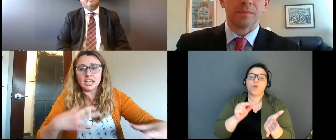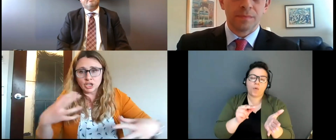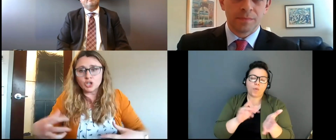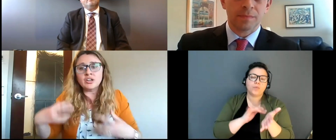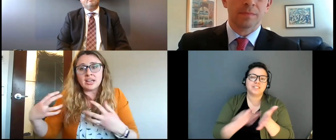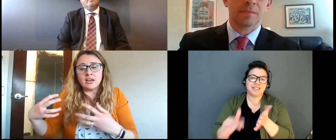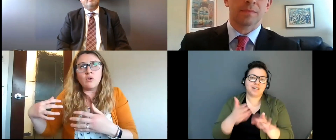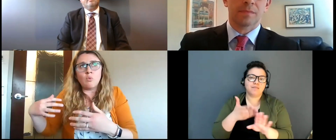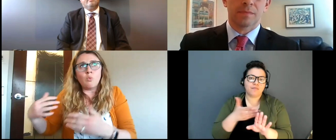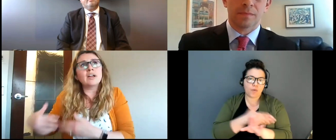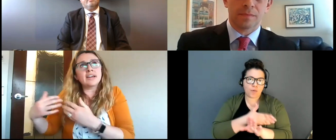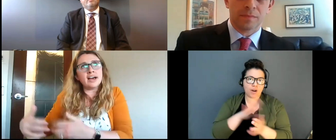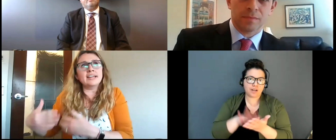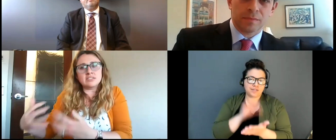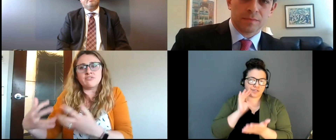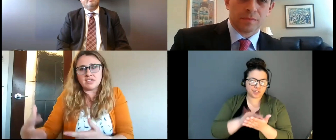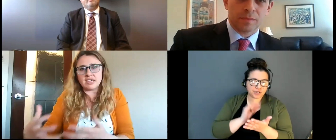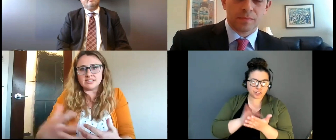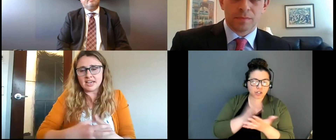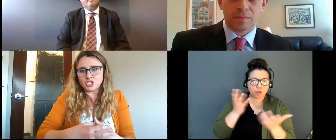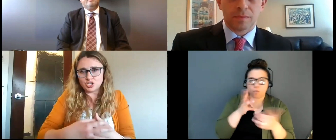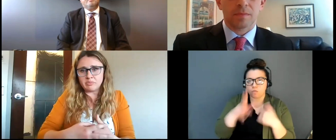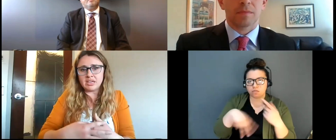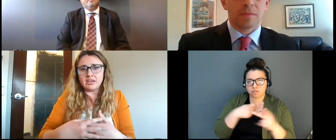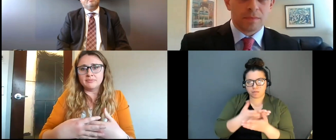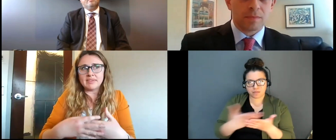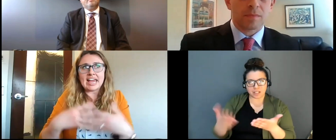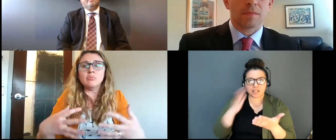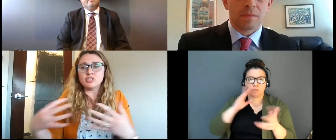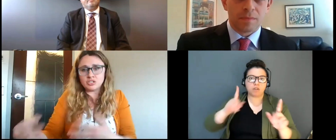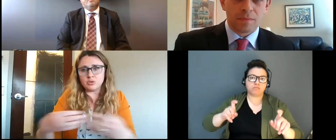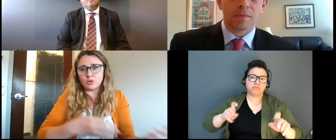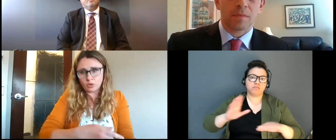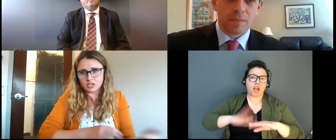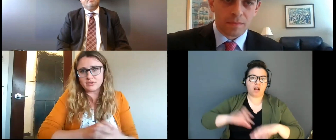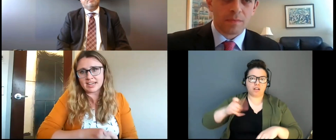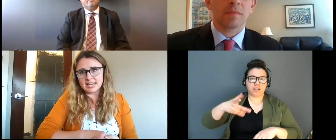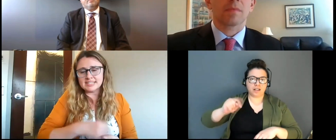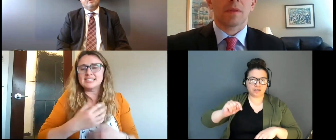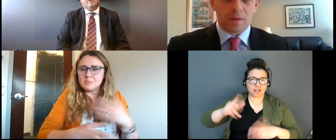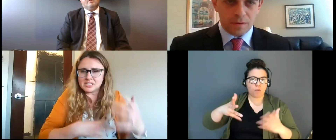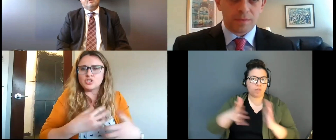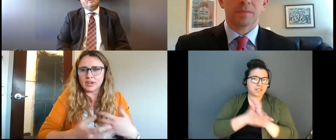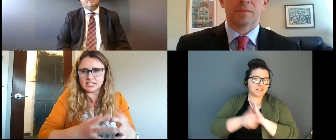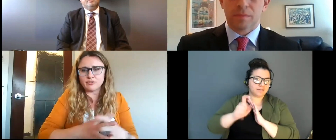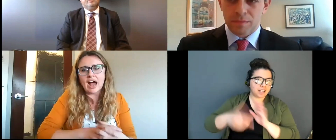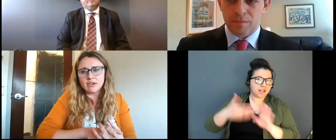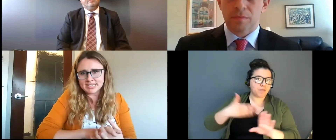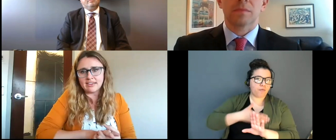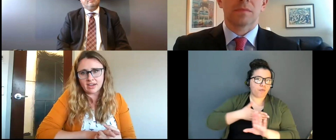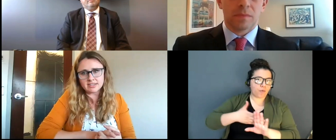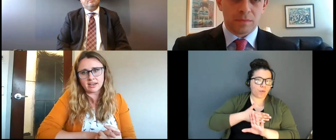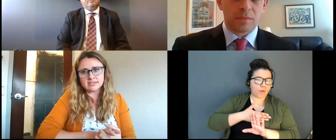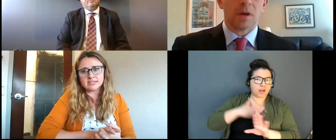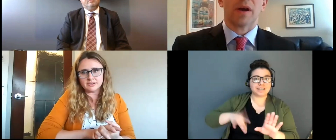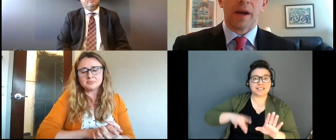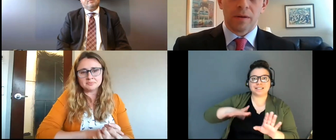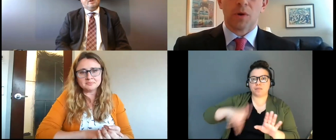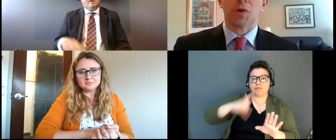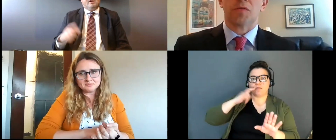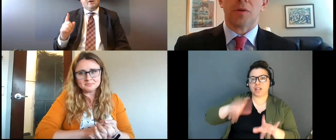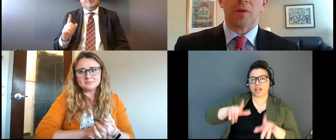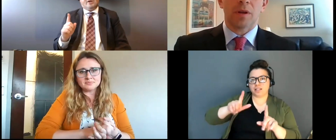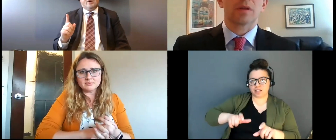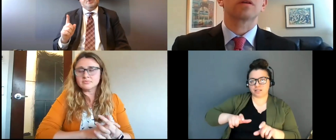test and learning what kinds of things they should be able to do in order to do that test. Tips and tricks for how to take that test.